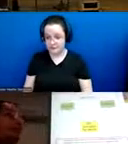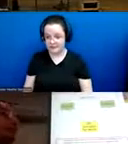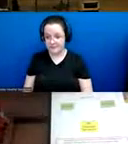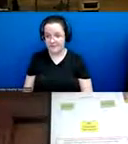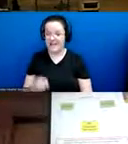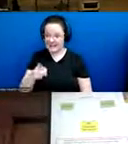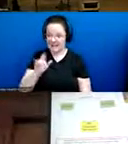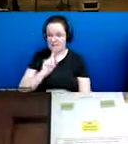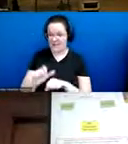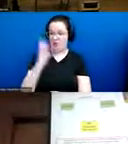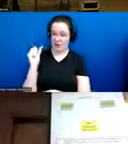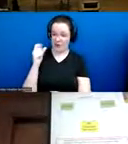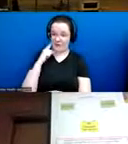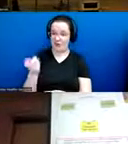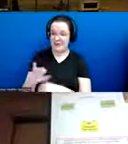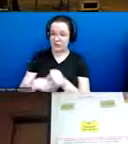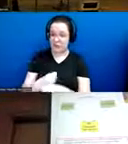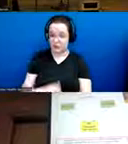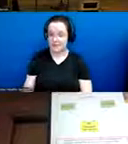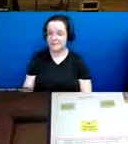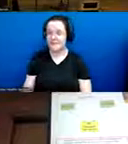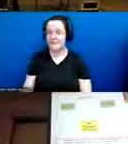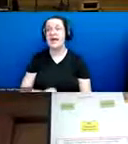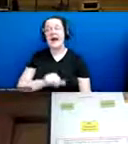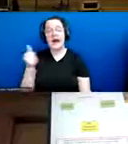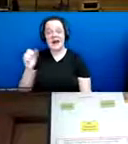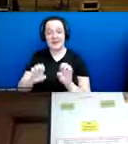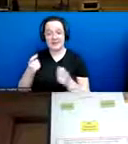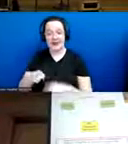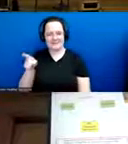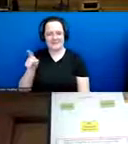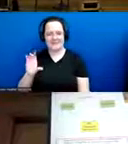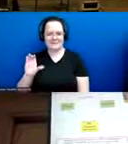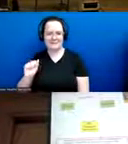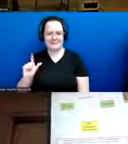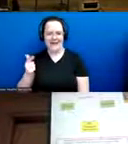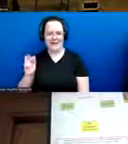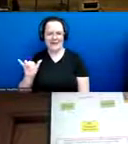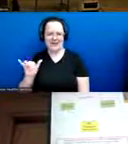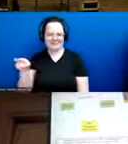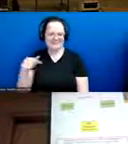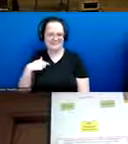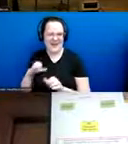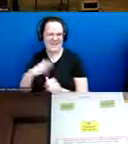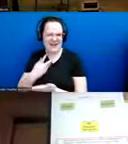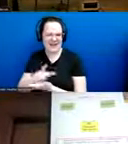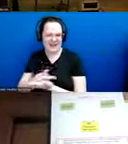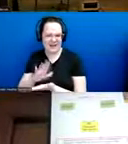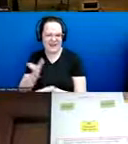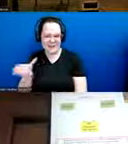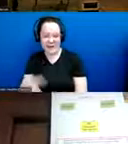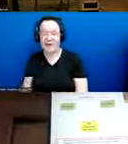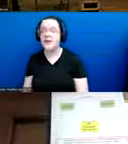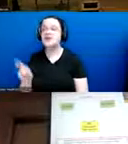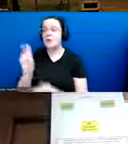right? There's another experiment that was performed there in Calgary, where I did my grad school, that is connecting the campus of the University of Calgary